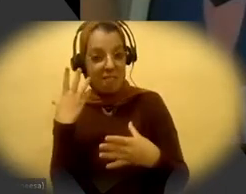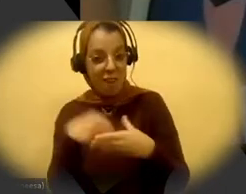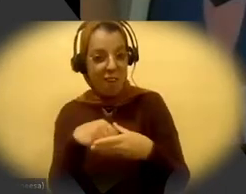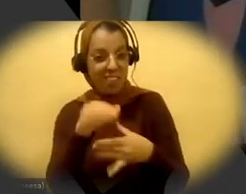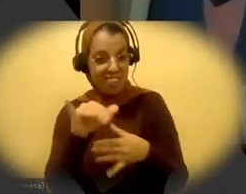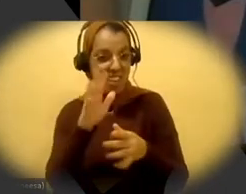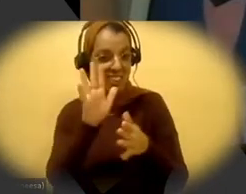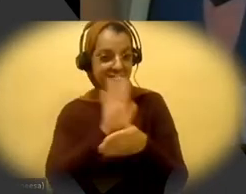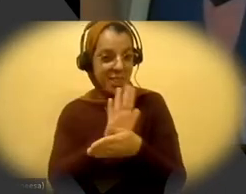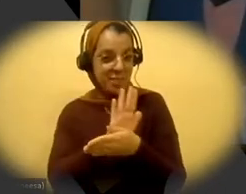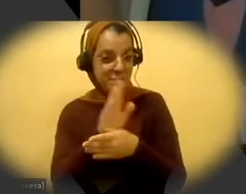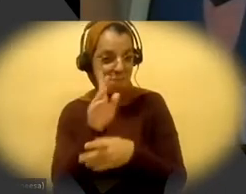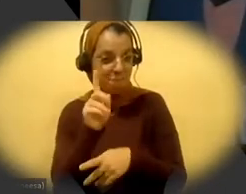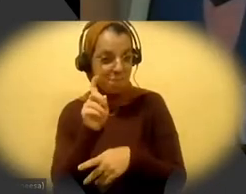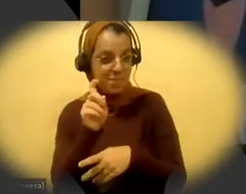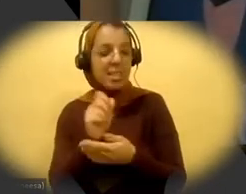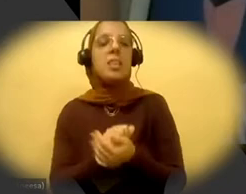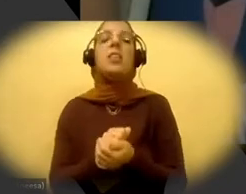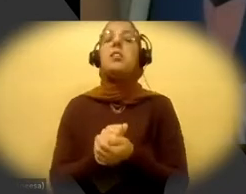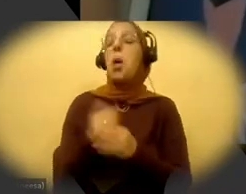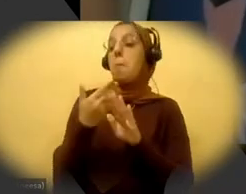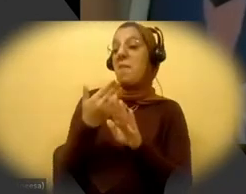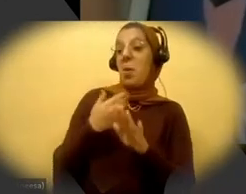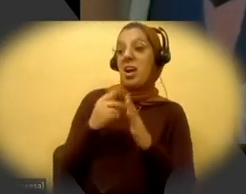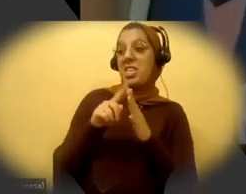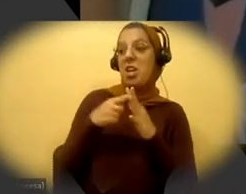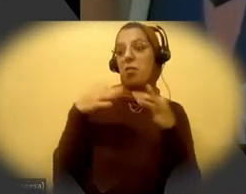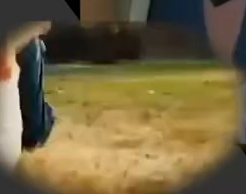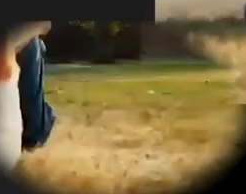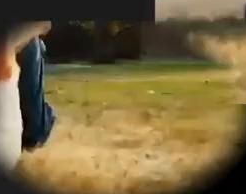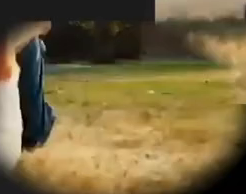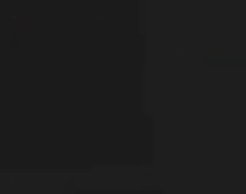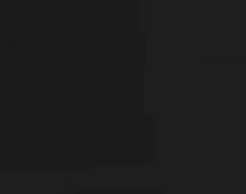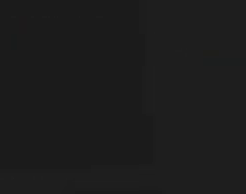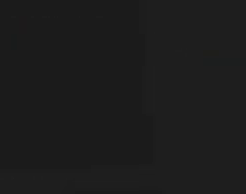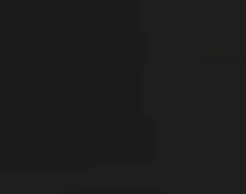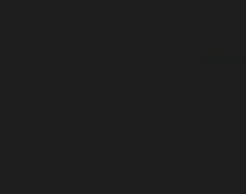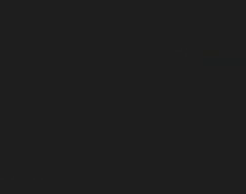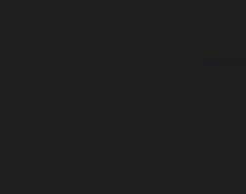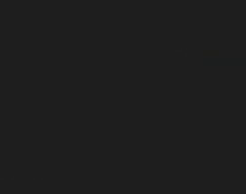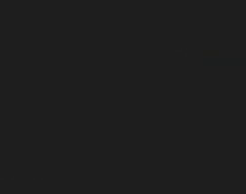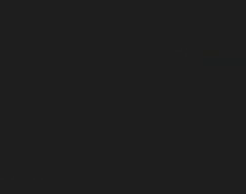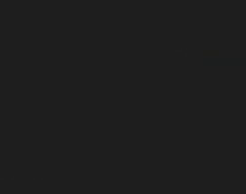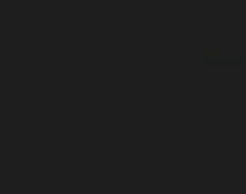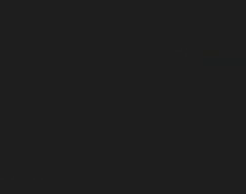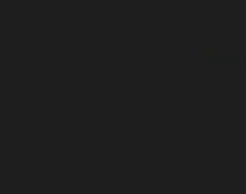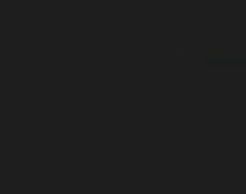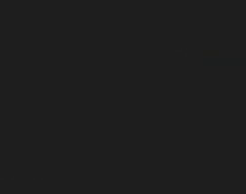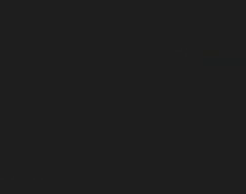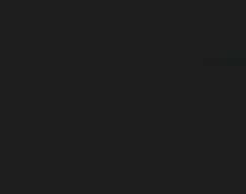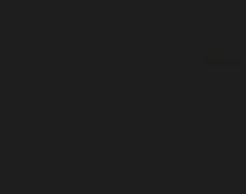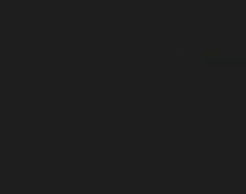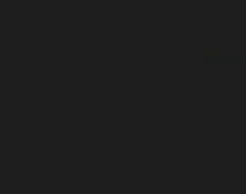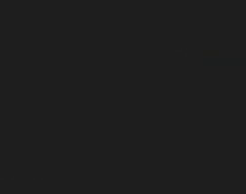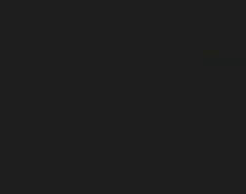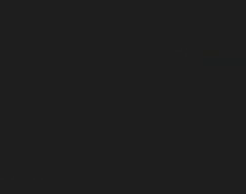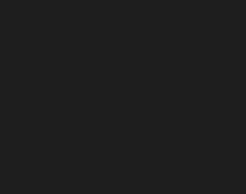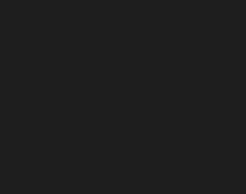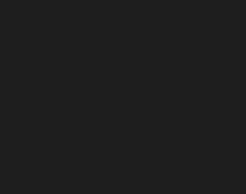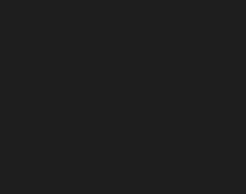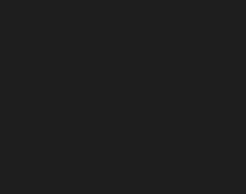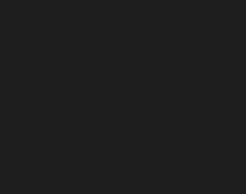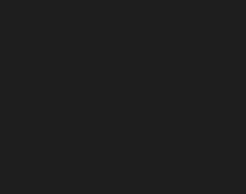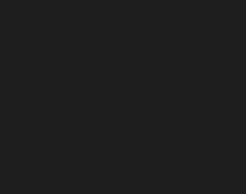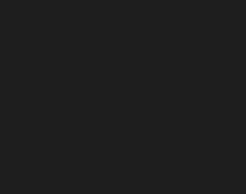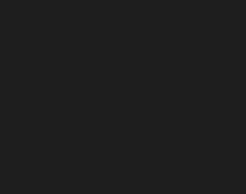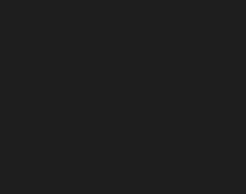Well, before I can start talking about the film, let's pull up the clip for that film, please. So Wuhan, Toronto